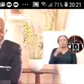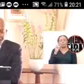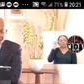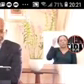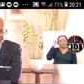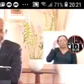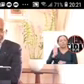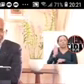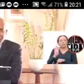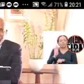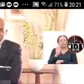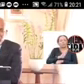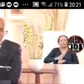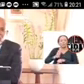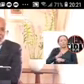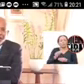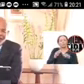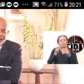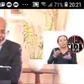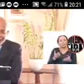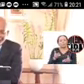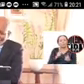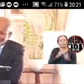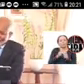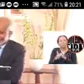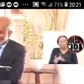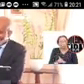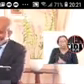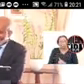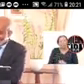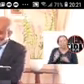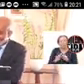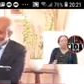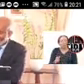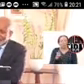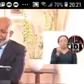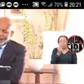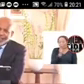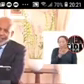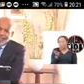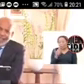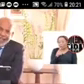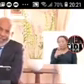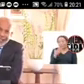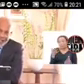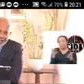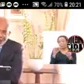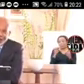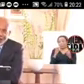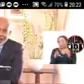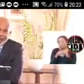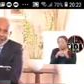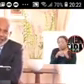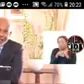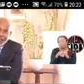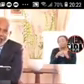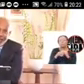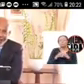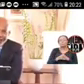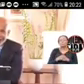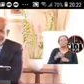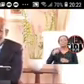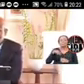of Barbados. And the one wrinkle that I'd like to indicate in that regard is that we've agreed